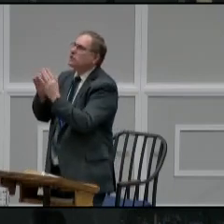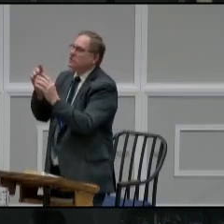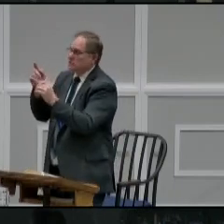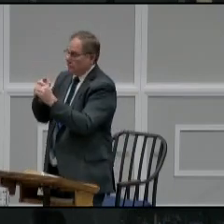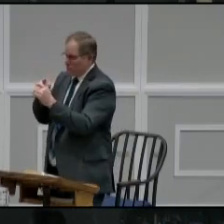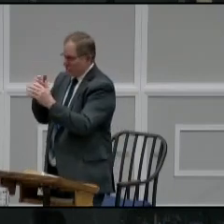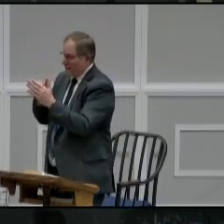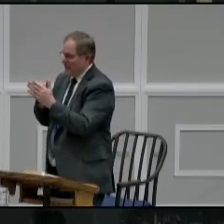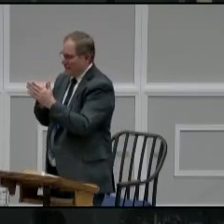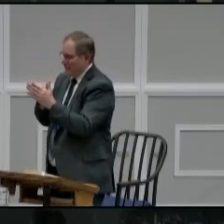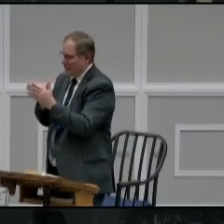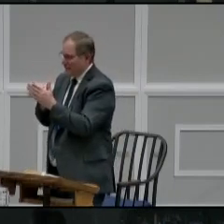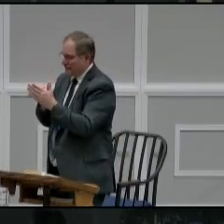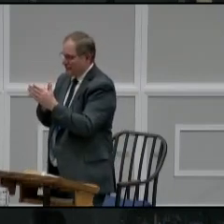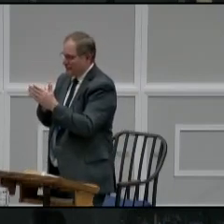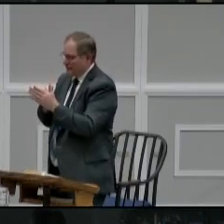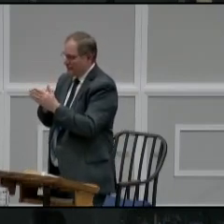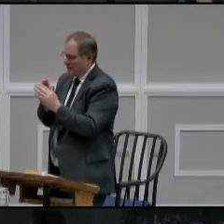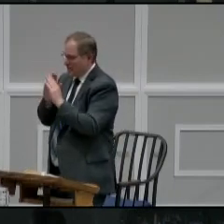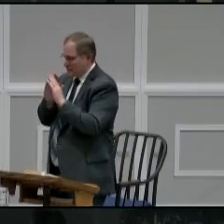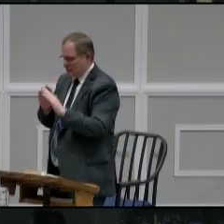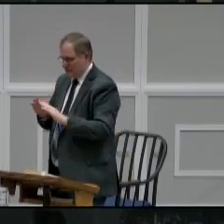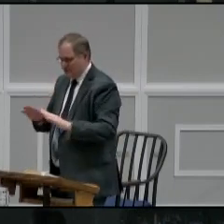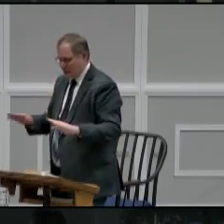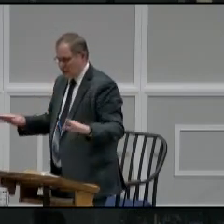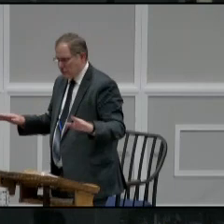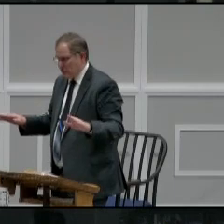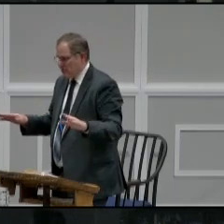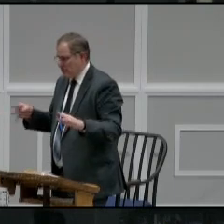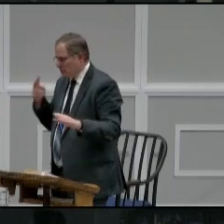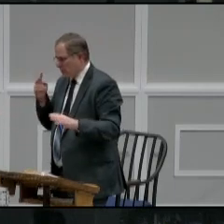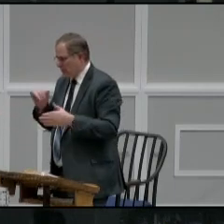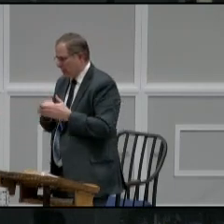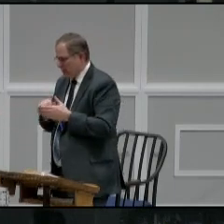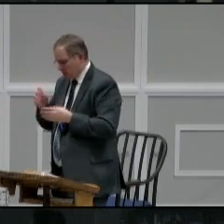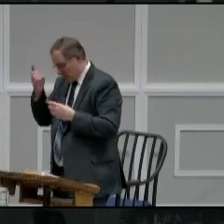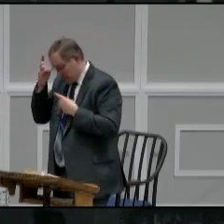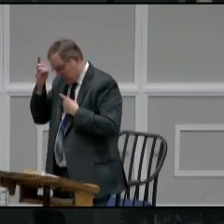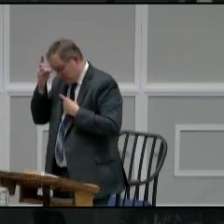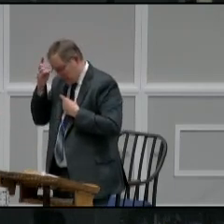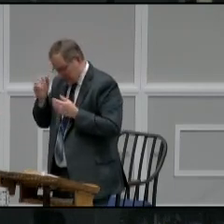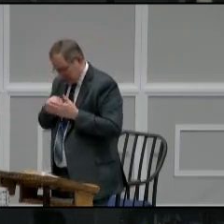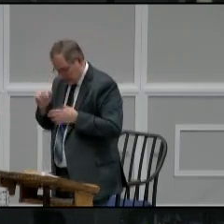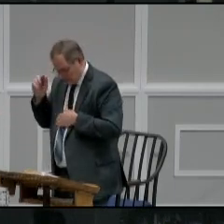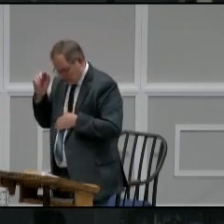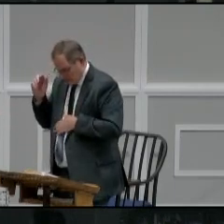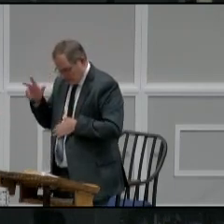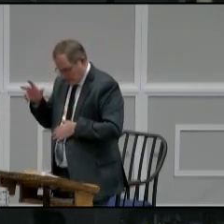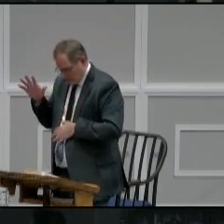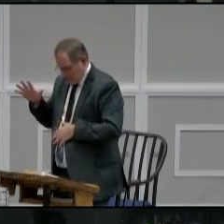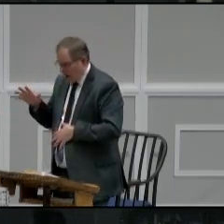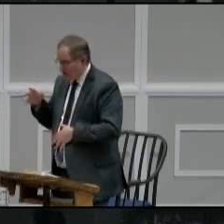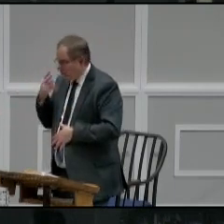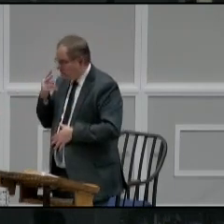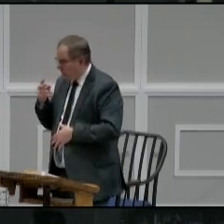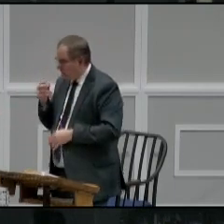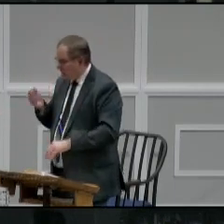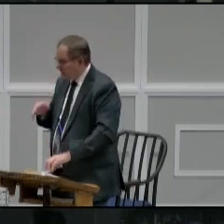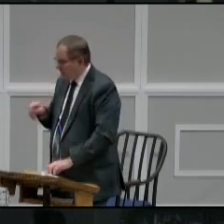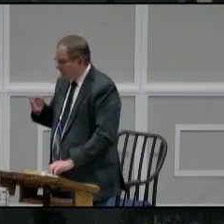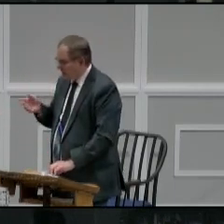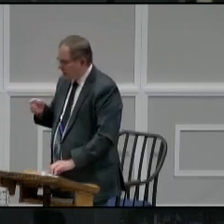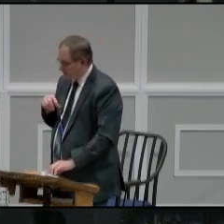Division. And I don't want to linger too long on these, but we see disease in verse 35. The Lord plagued the people because of the calf which Aaron made. The Bible says in